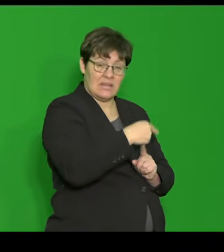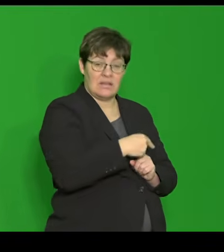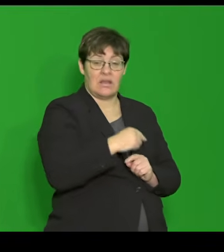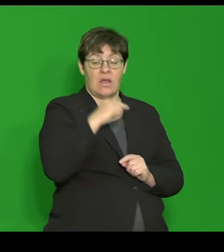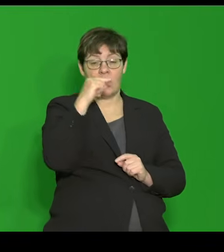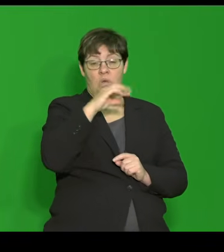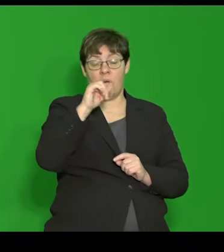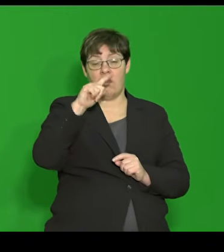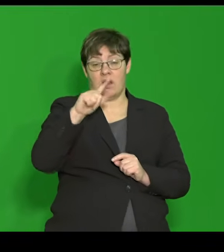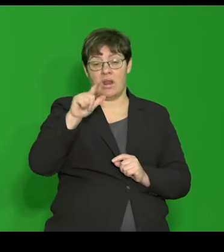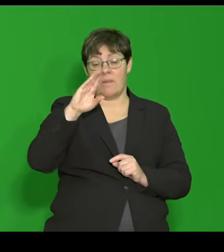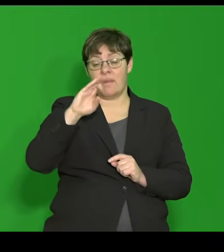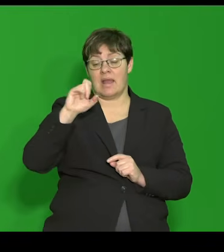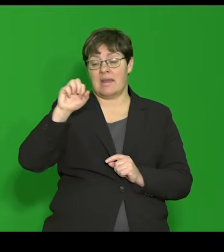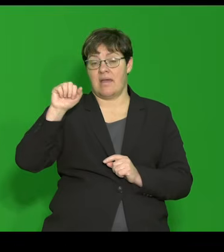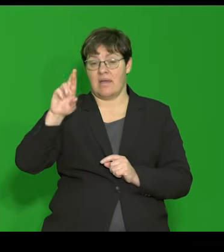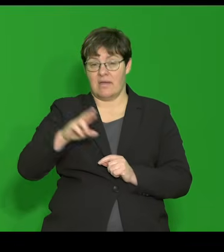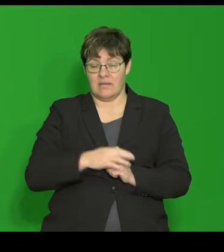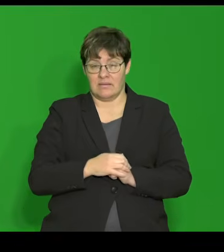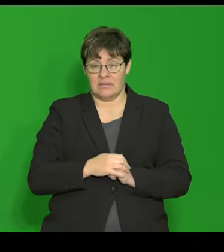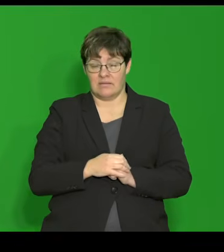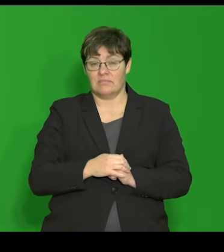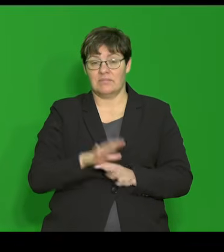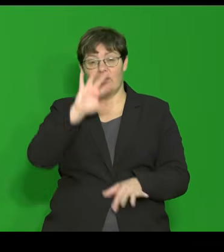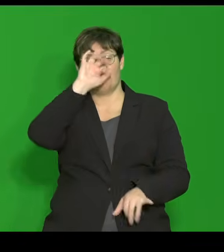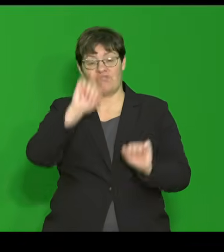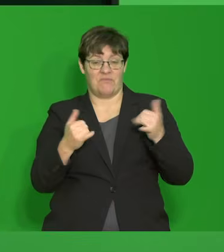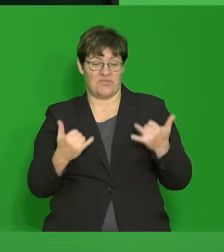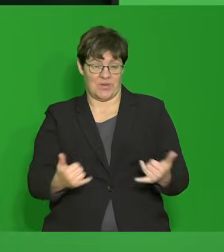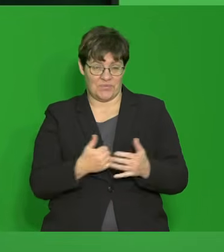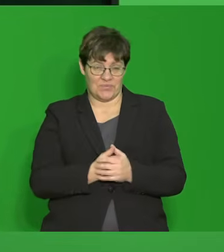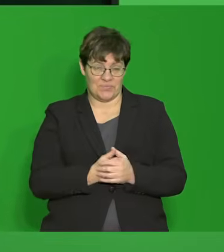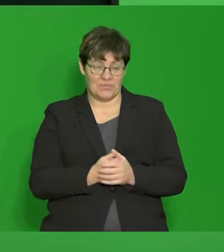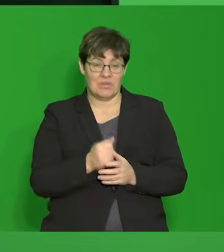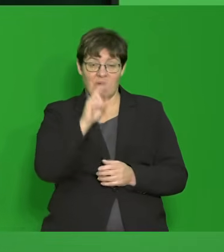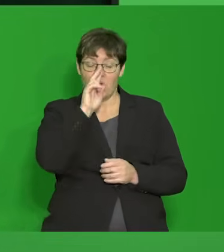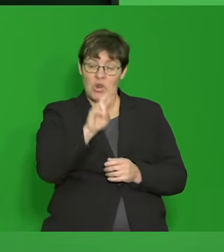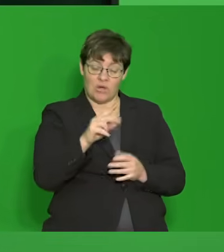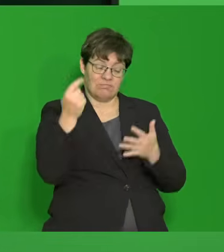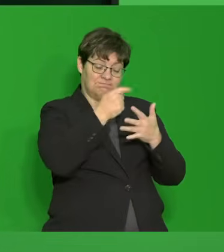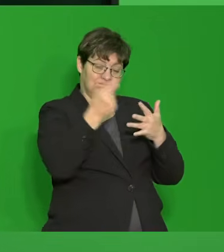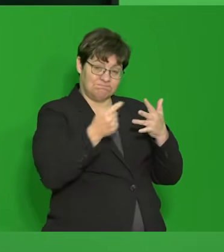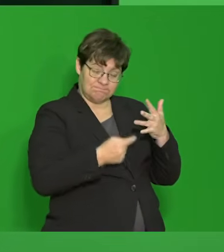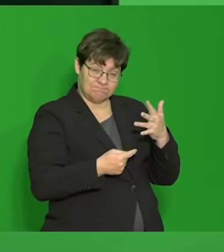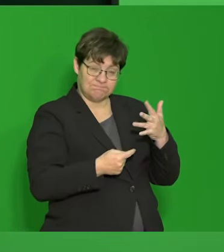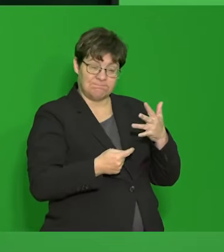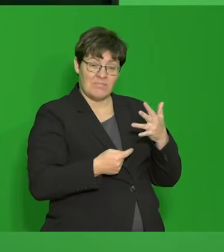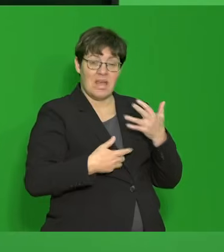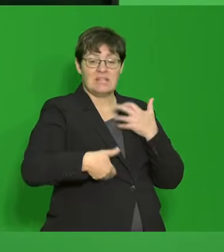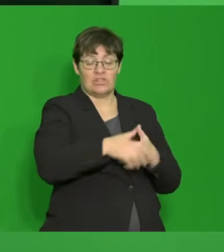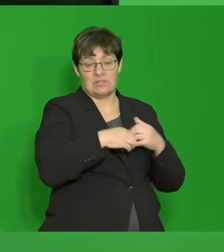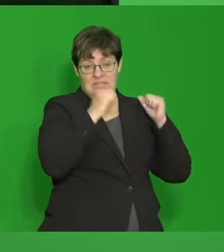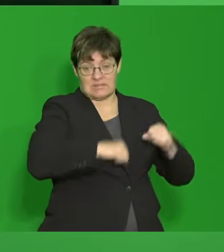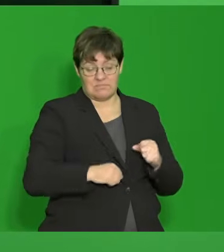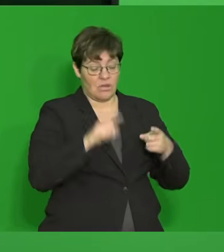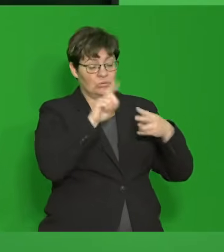small gland there is the gallbladder. Guys, that's a wrap for this segment. We've looked at the parts of the